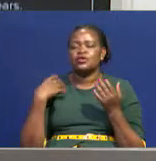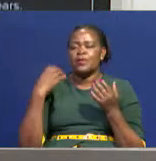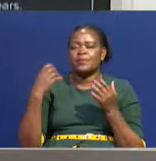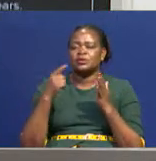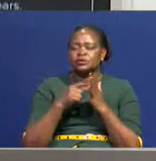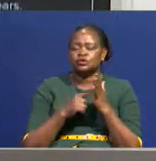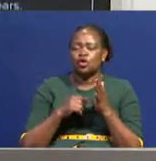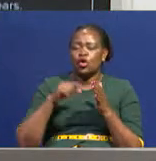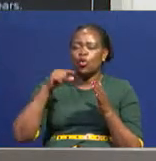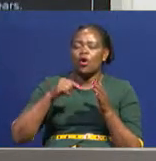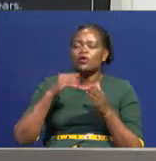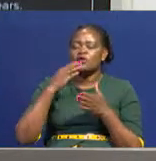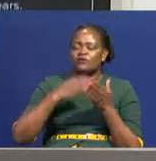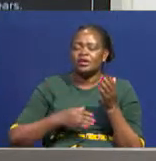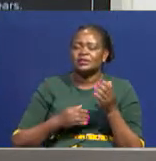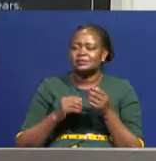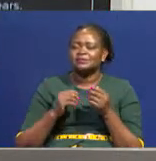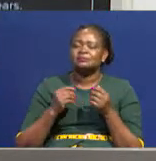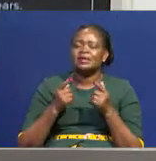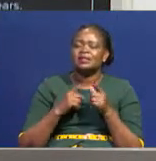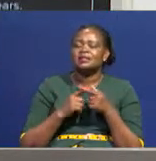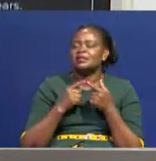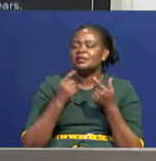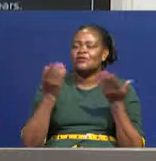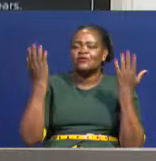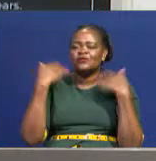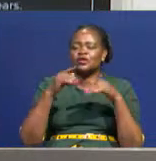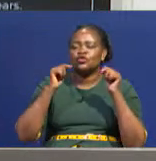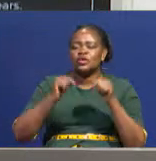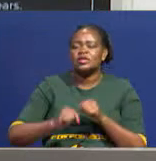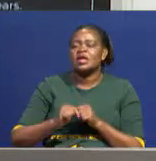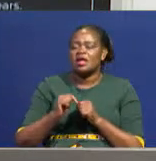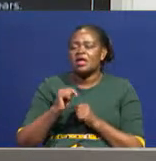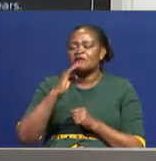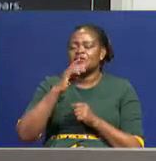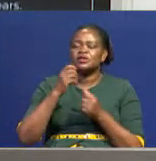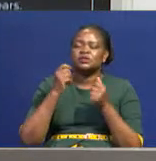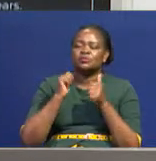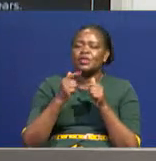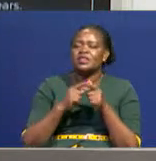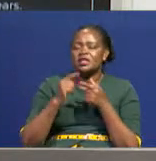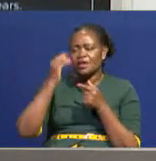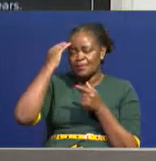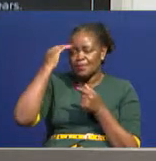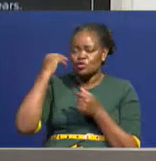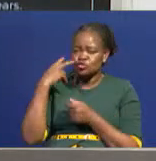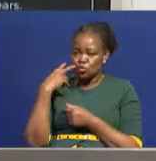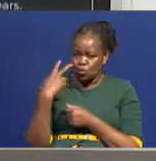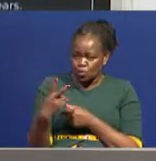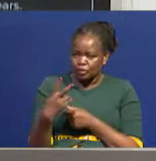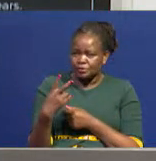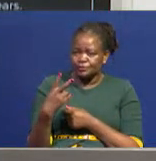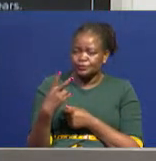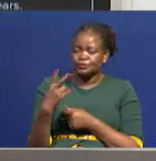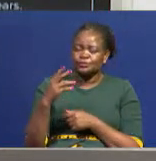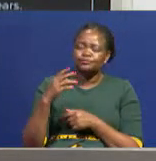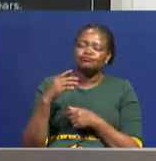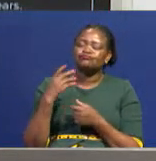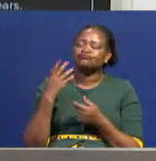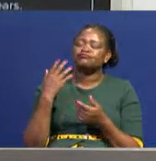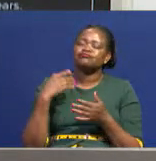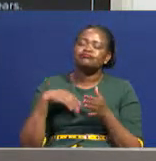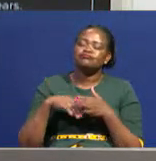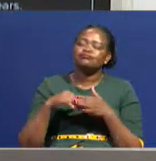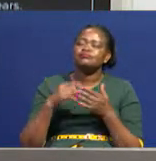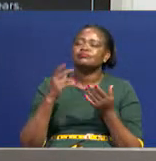Champions League quarterfinal second leg match is how we end tonight's Prime Edition Sports. But remember to catch the ongoing futsal matches live